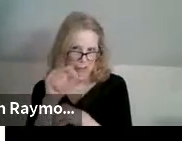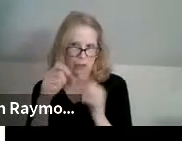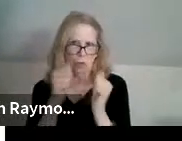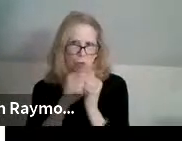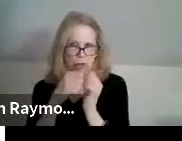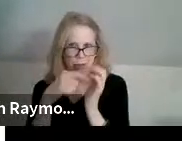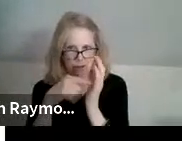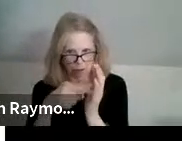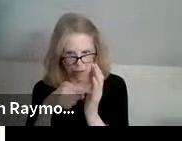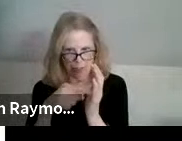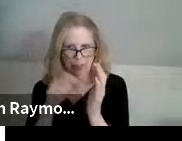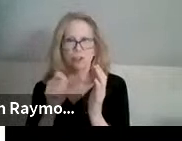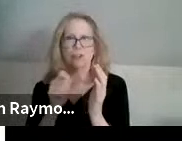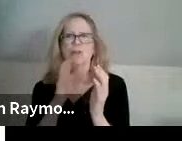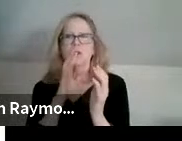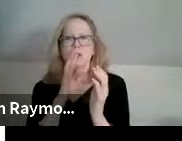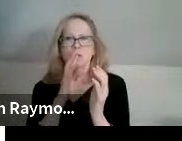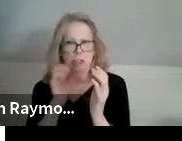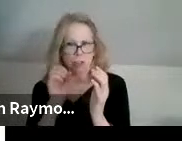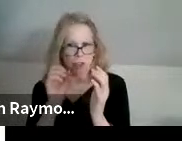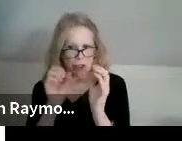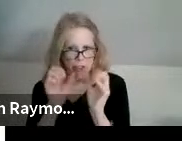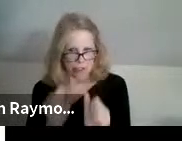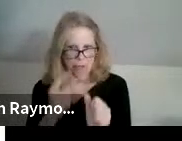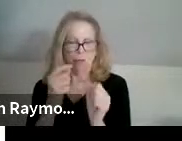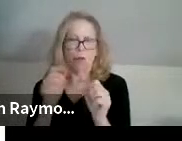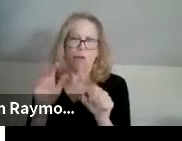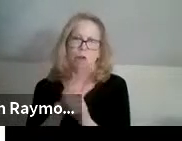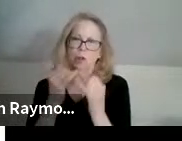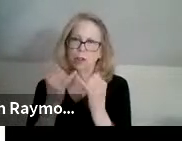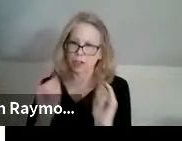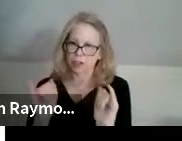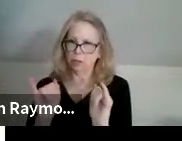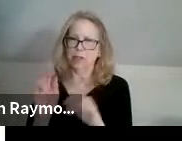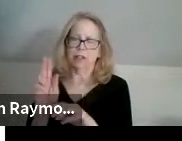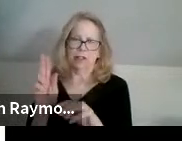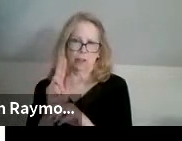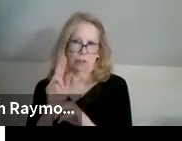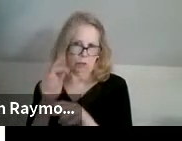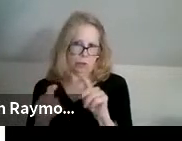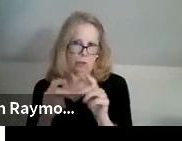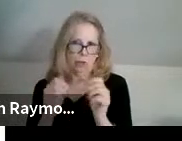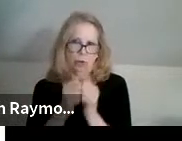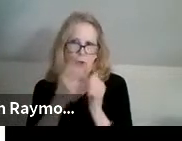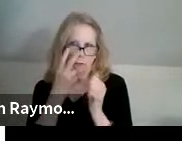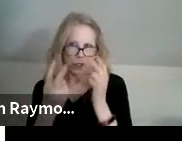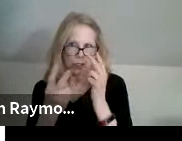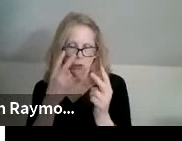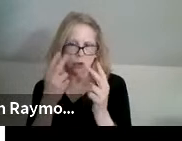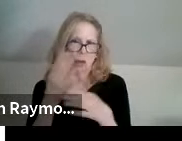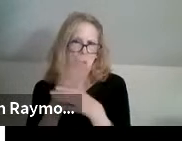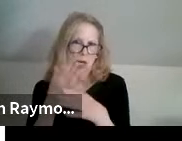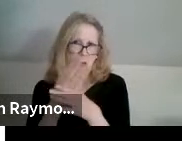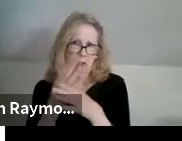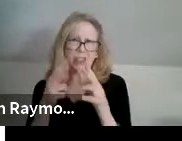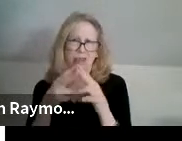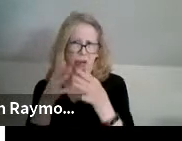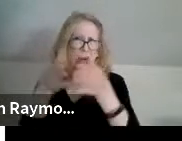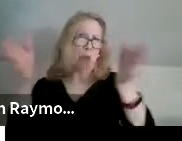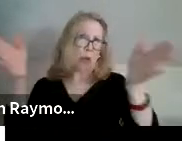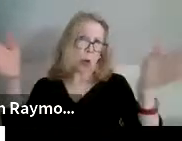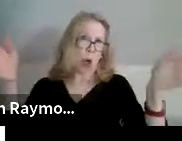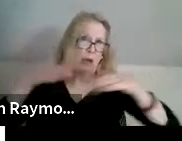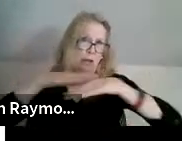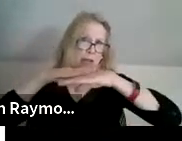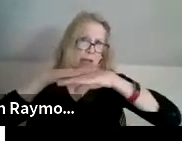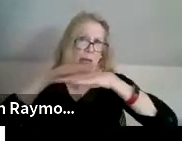screen shall be speech output enabled for full and independent use by individuals with vision impairments. Very broad. And the